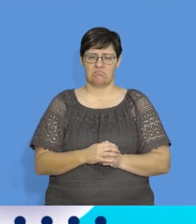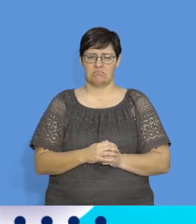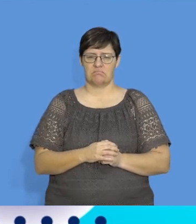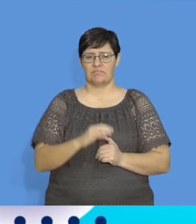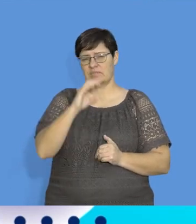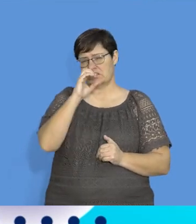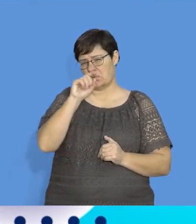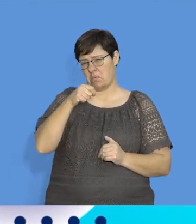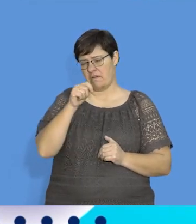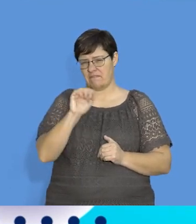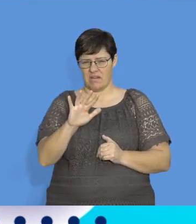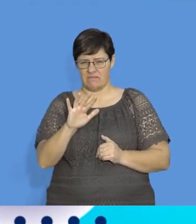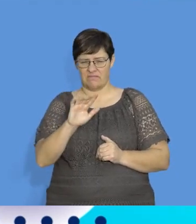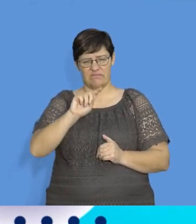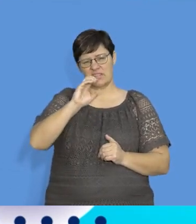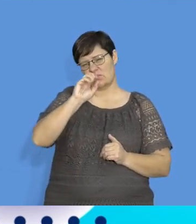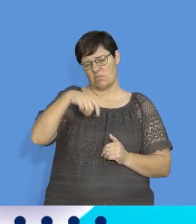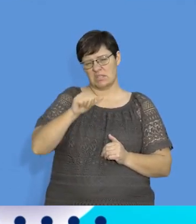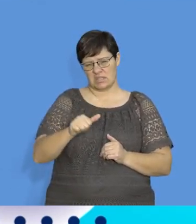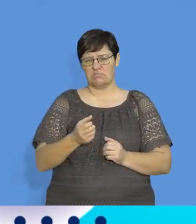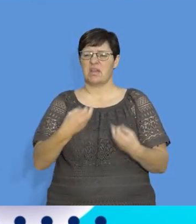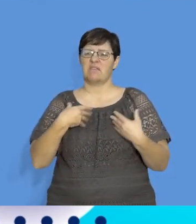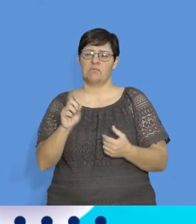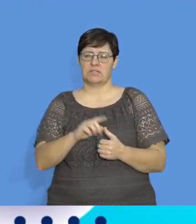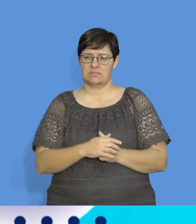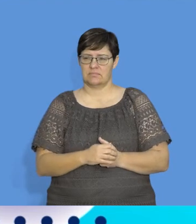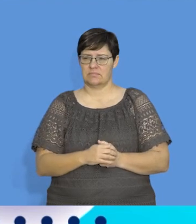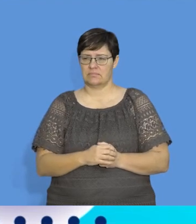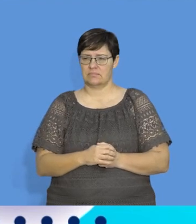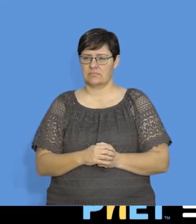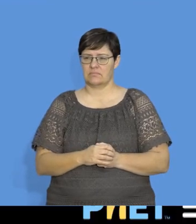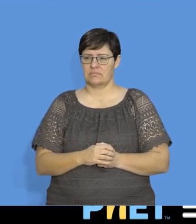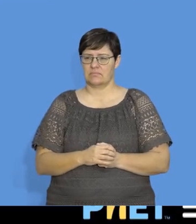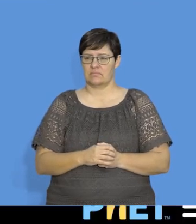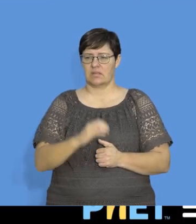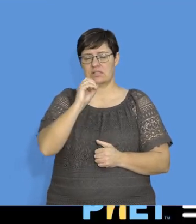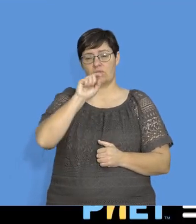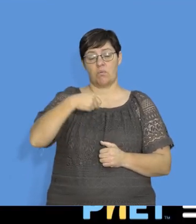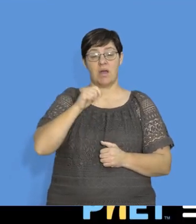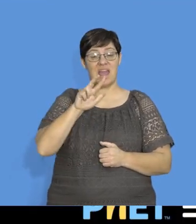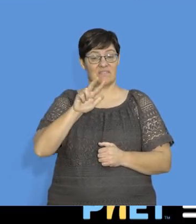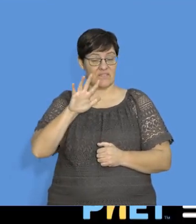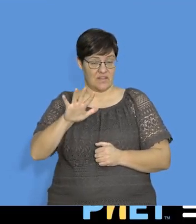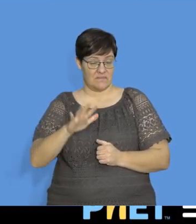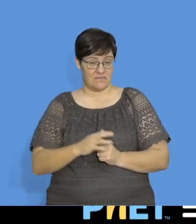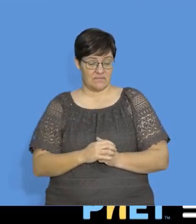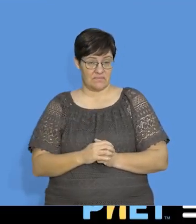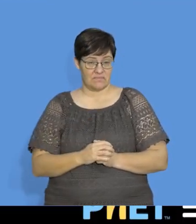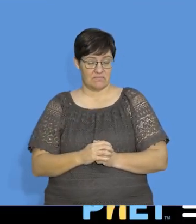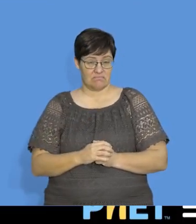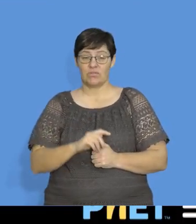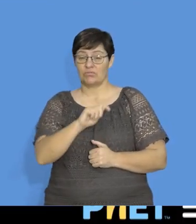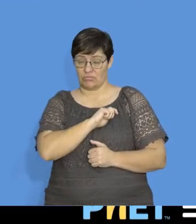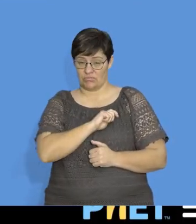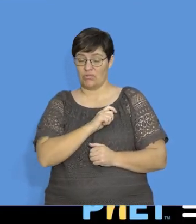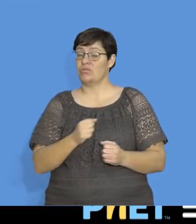should I say 0.5, 0.6? Let's see, what does this give us? It gives us actually 0.85. It's